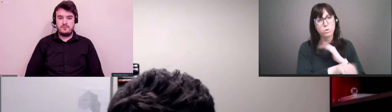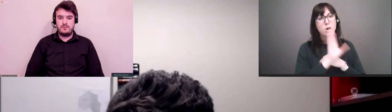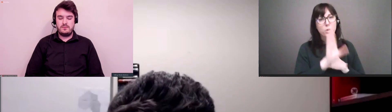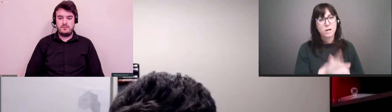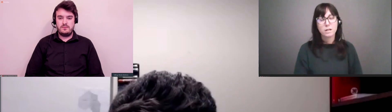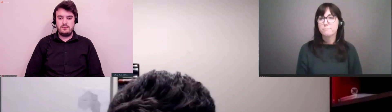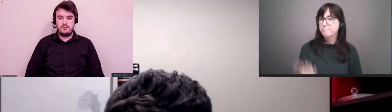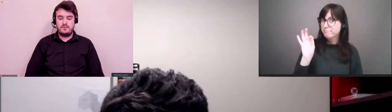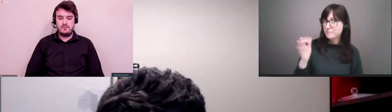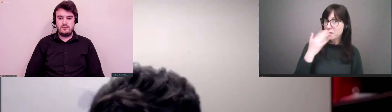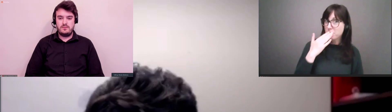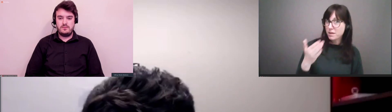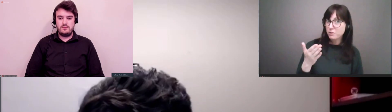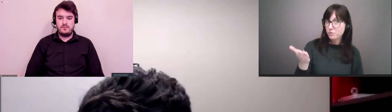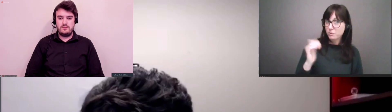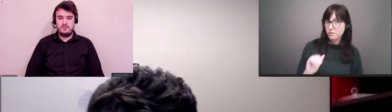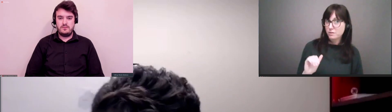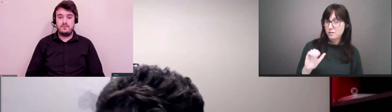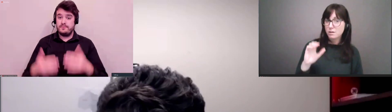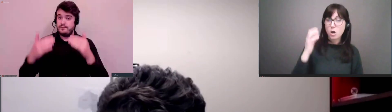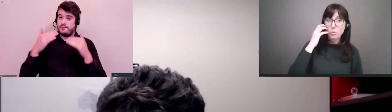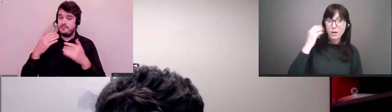Thank you. Maintenant, Radio-Canada.